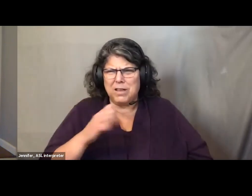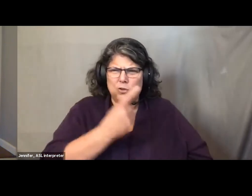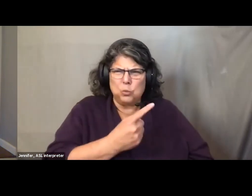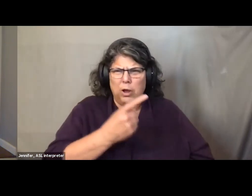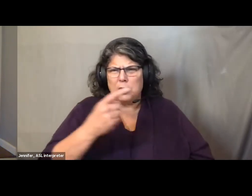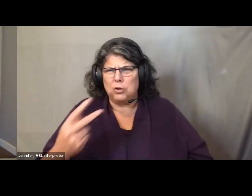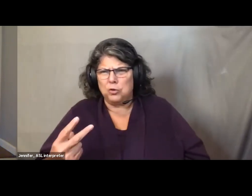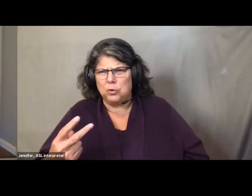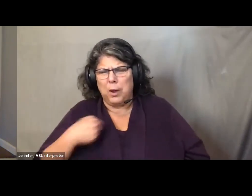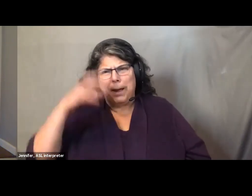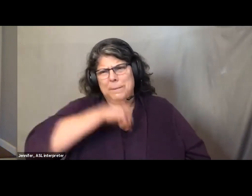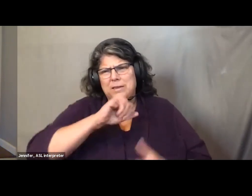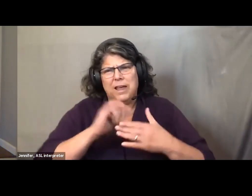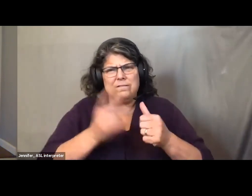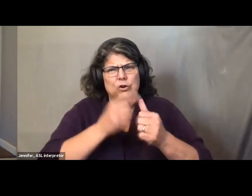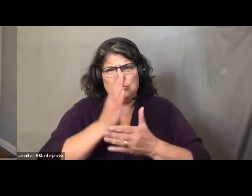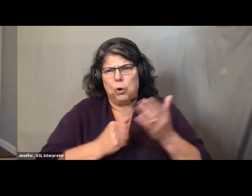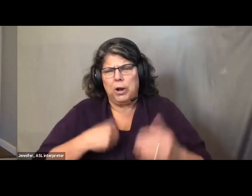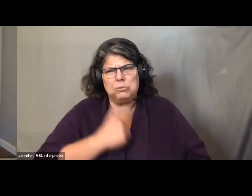missed the first part, and I'm sorry if I'm...